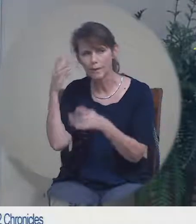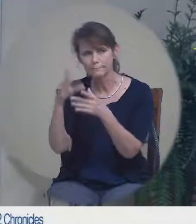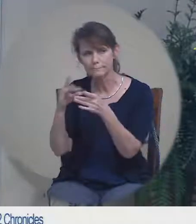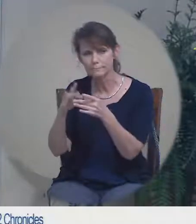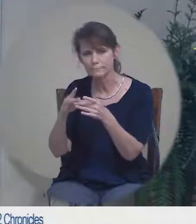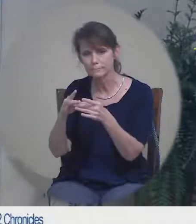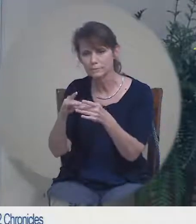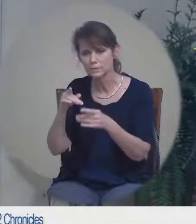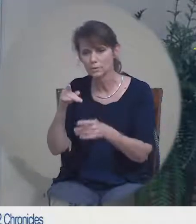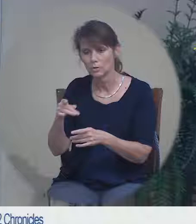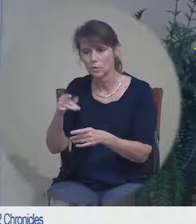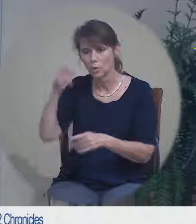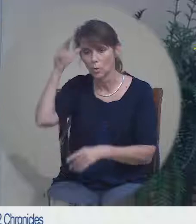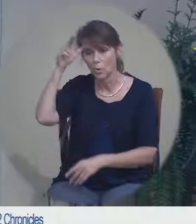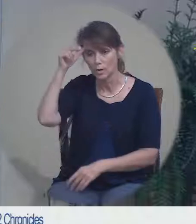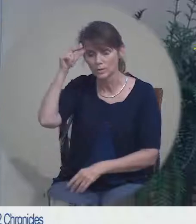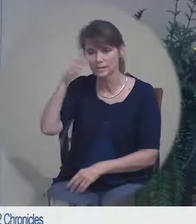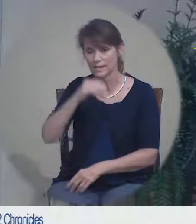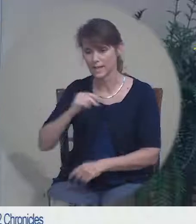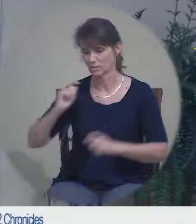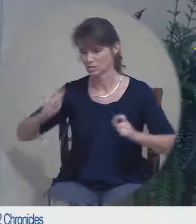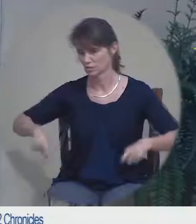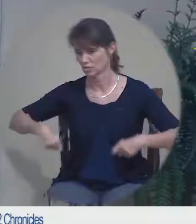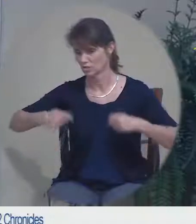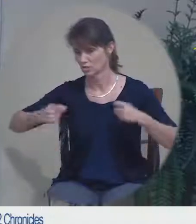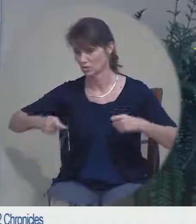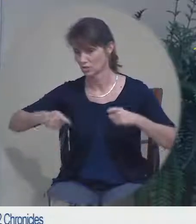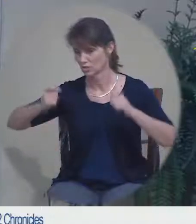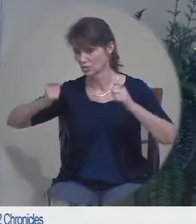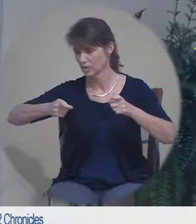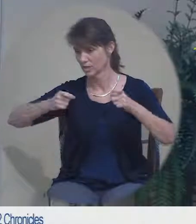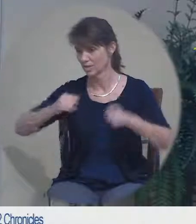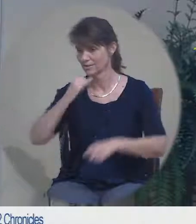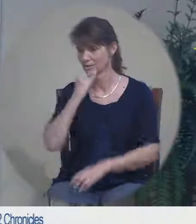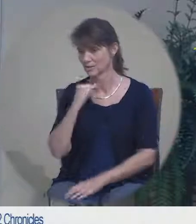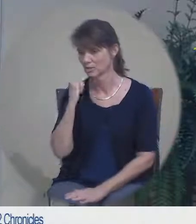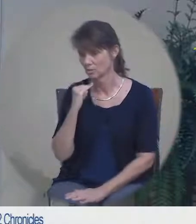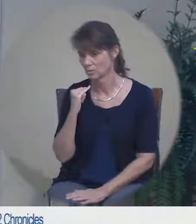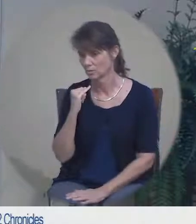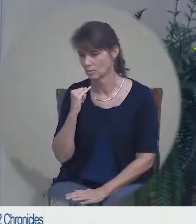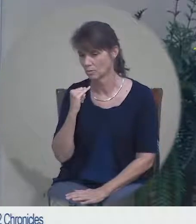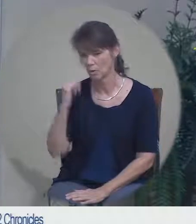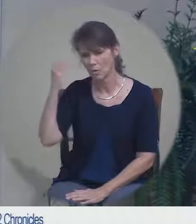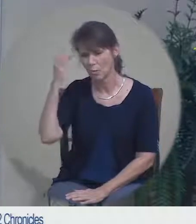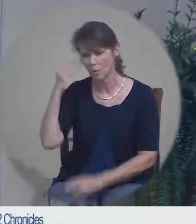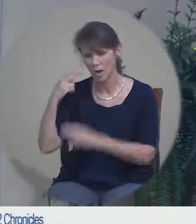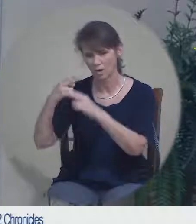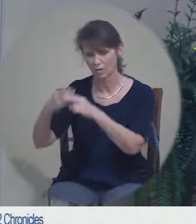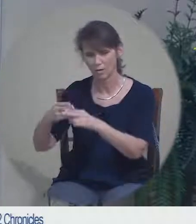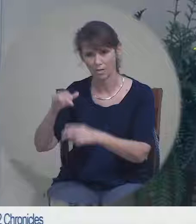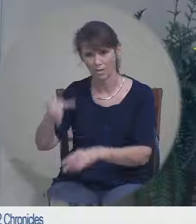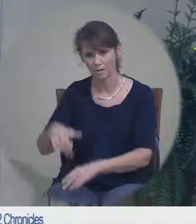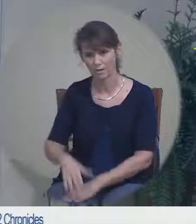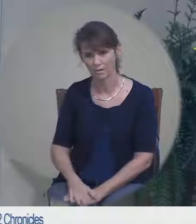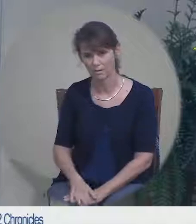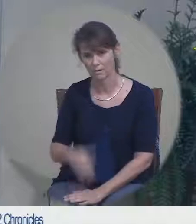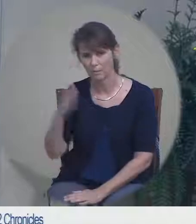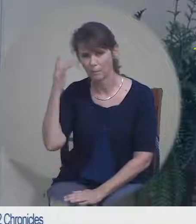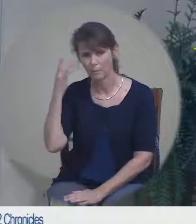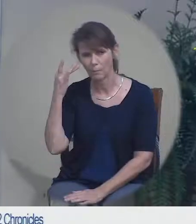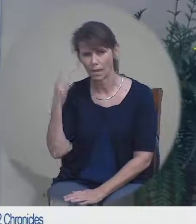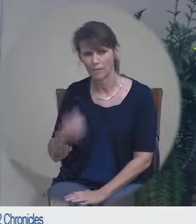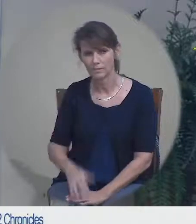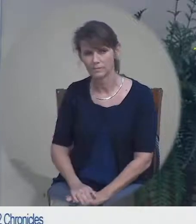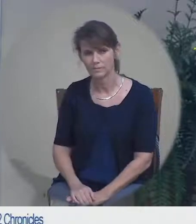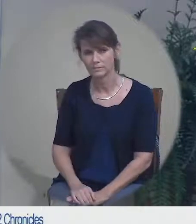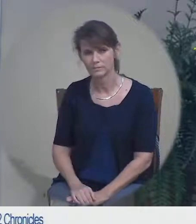Israel? My father, the chariots of Israel and its horsemen. What do you think he means by that, potentially, by